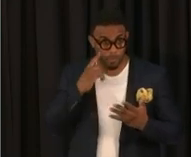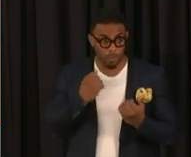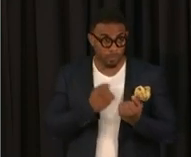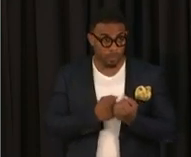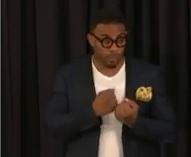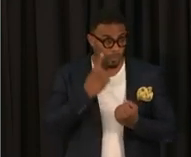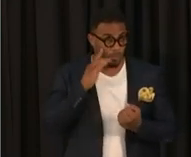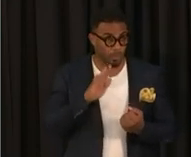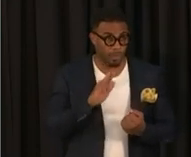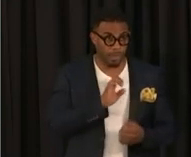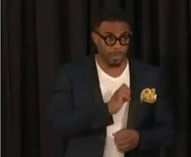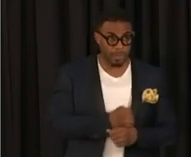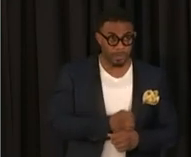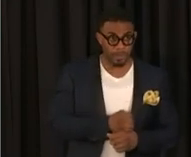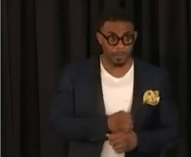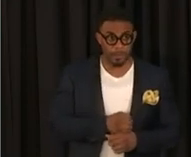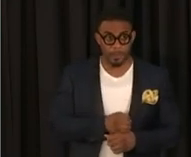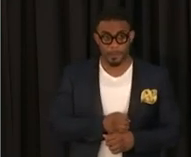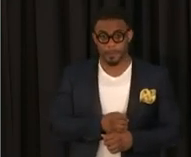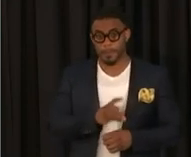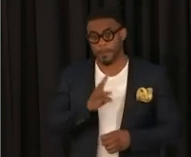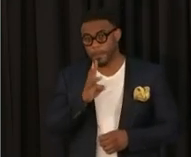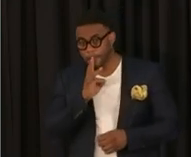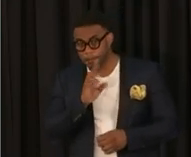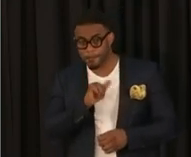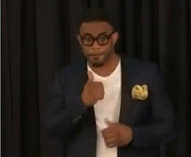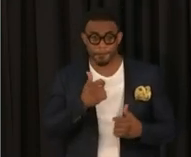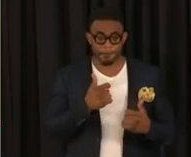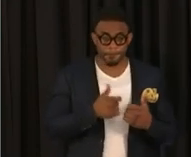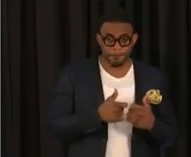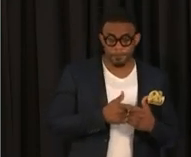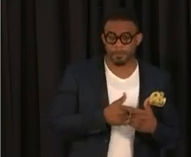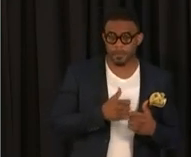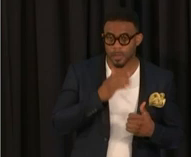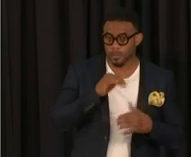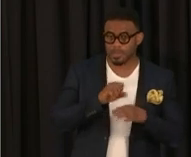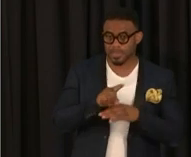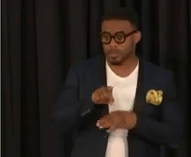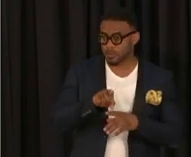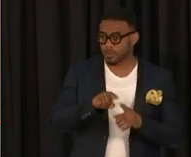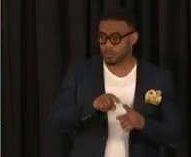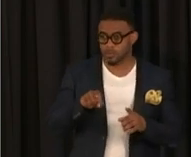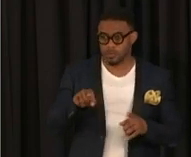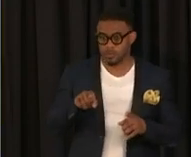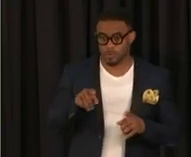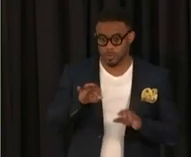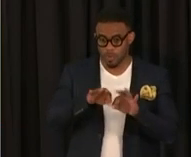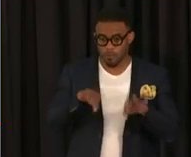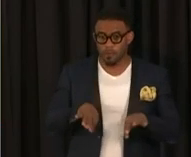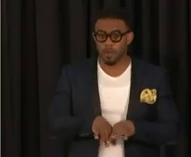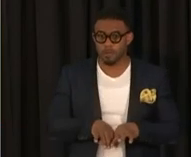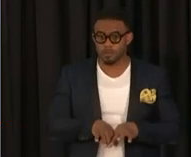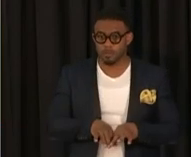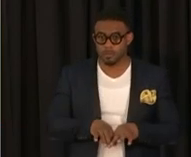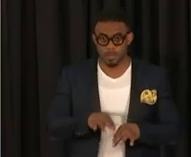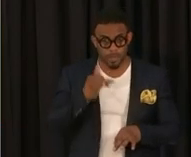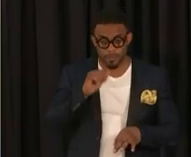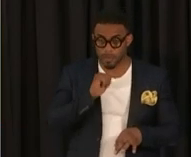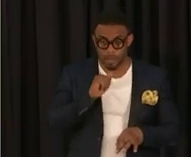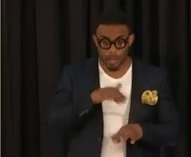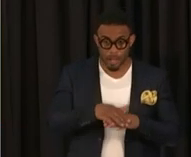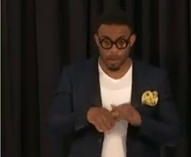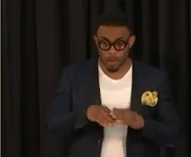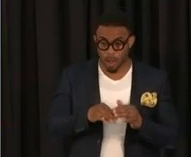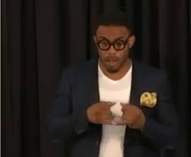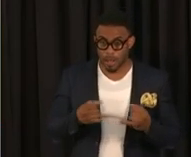terms of support for your energy or water or other utility, they'll send you the forms. That if you're